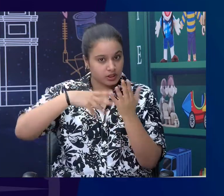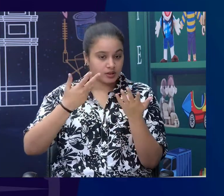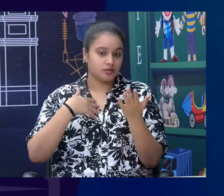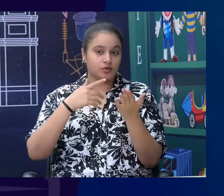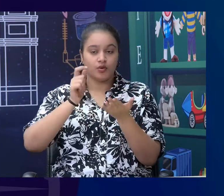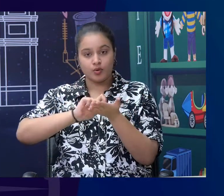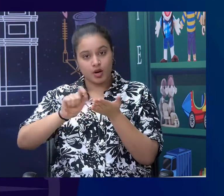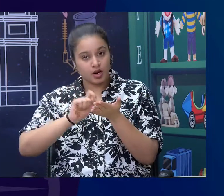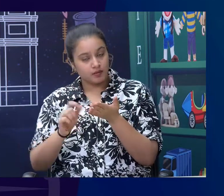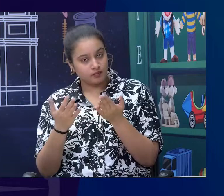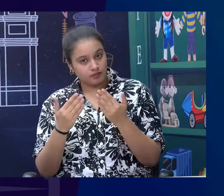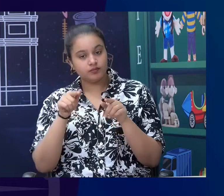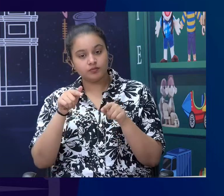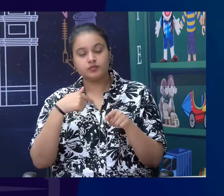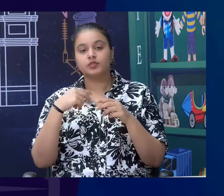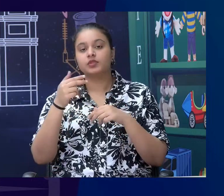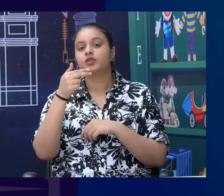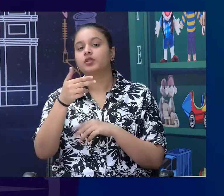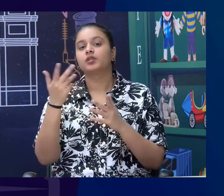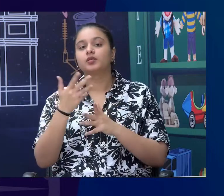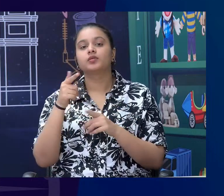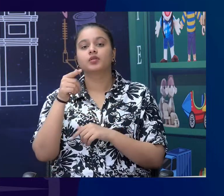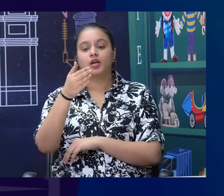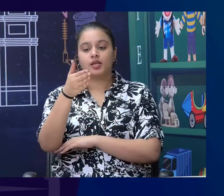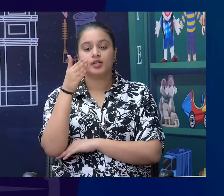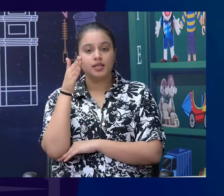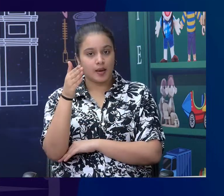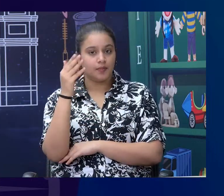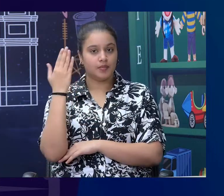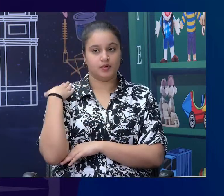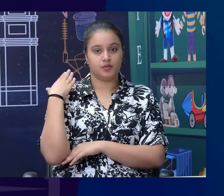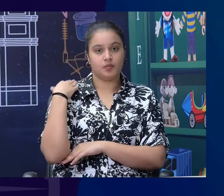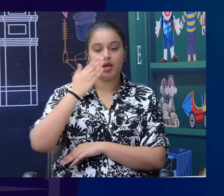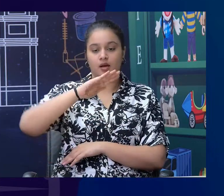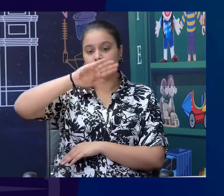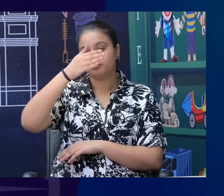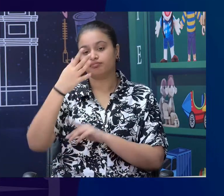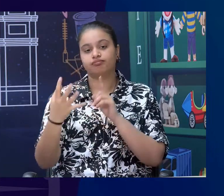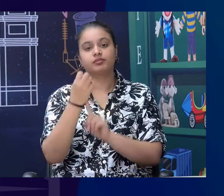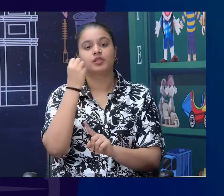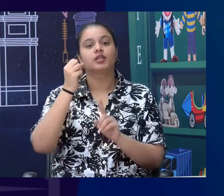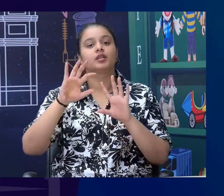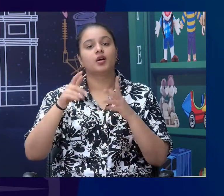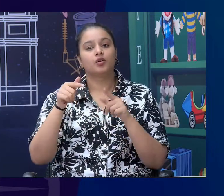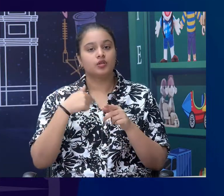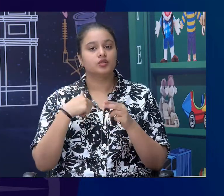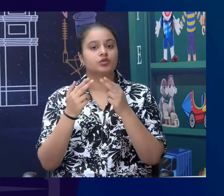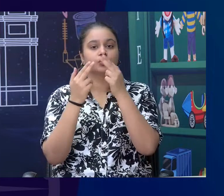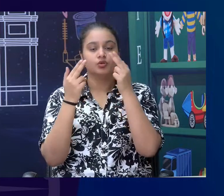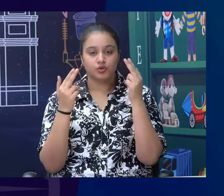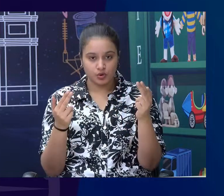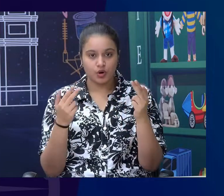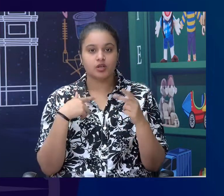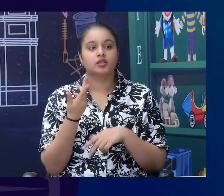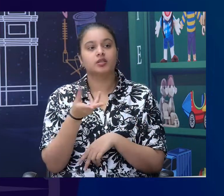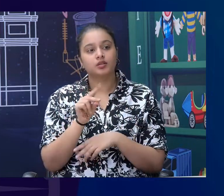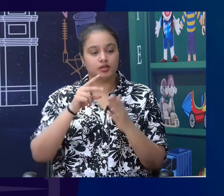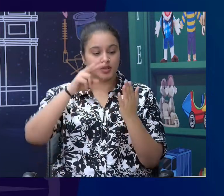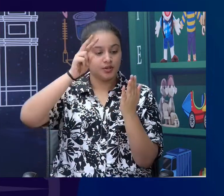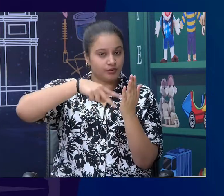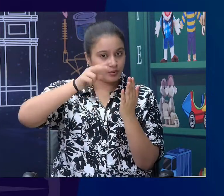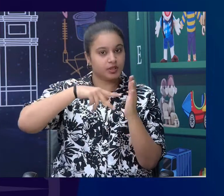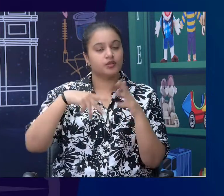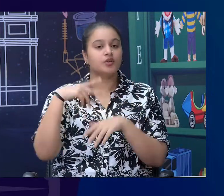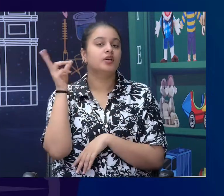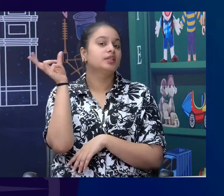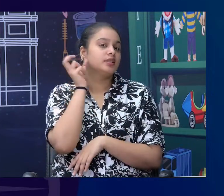language. So this is called How the Camel Got His Hump. And as I told you earlier, it's a story. Let's quickly read and listen